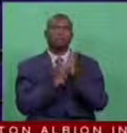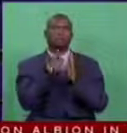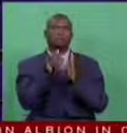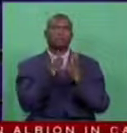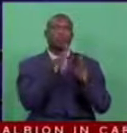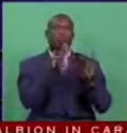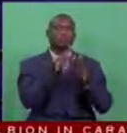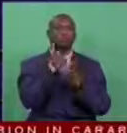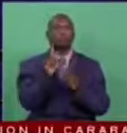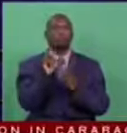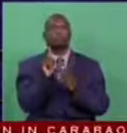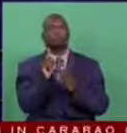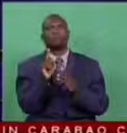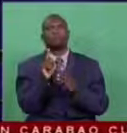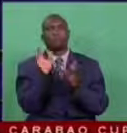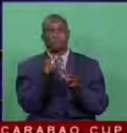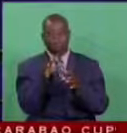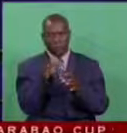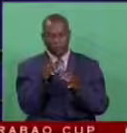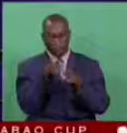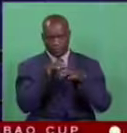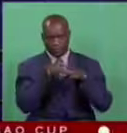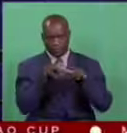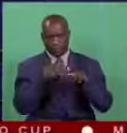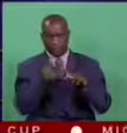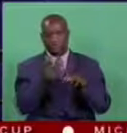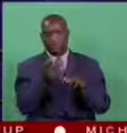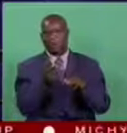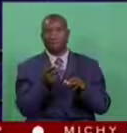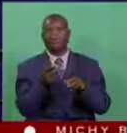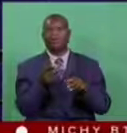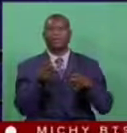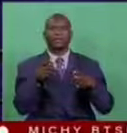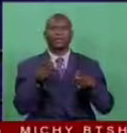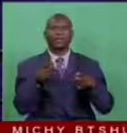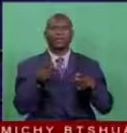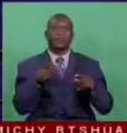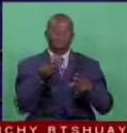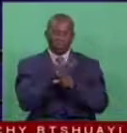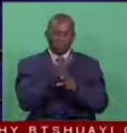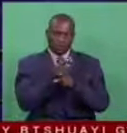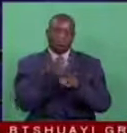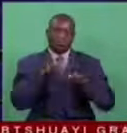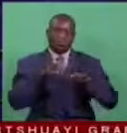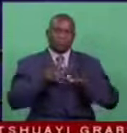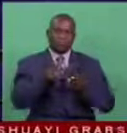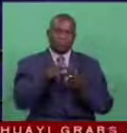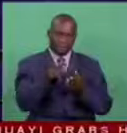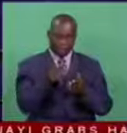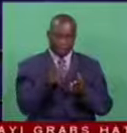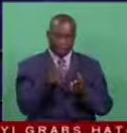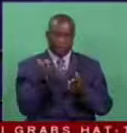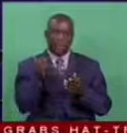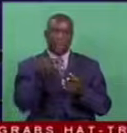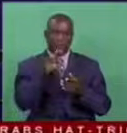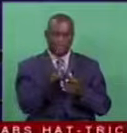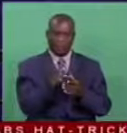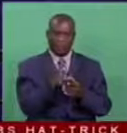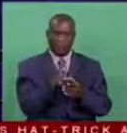to one where we are living in peace and harmony. Indeed, Mrs. Revai Makange Olbeck joining us in the studio, and she is